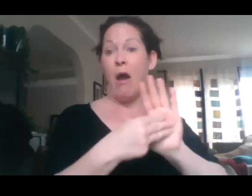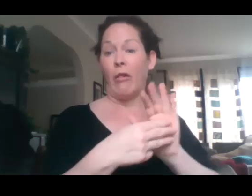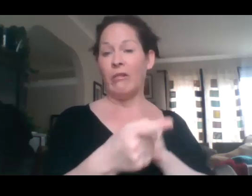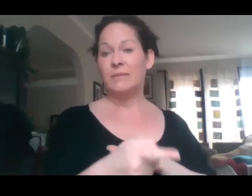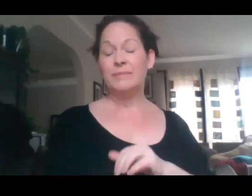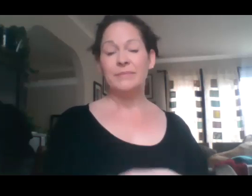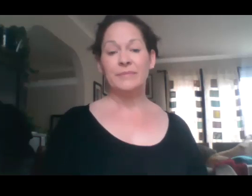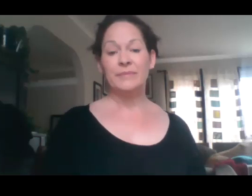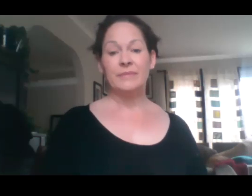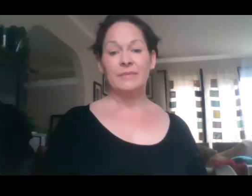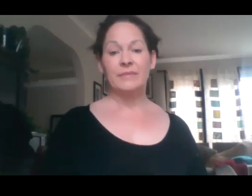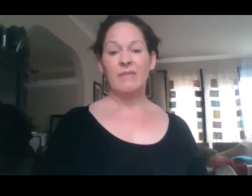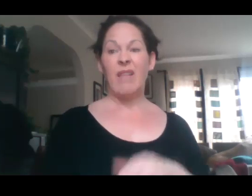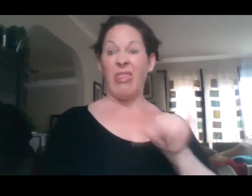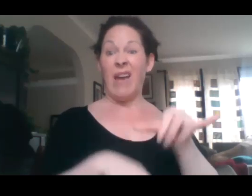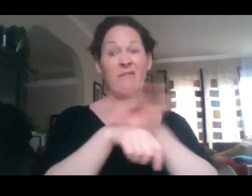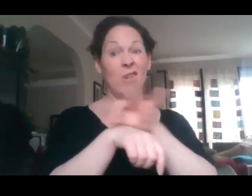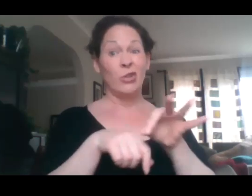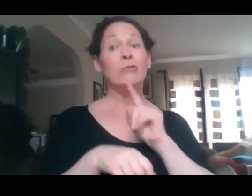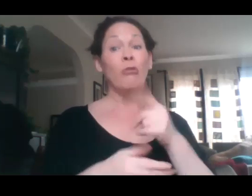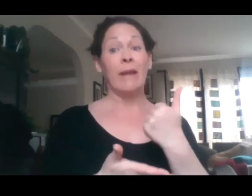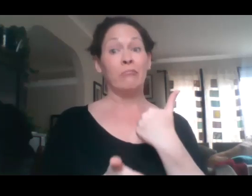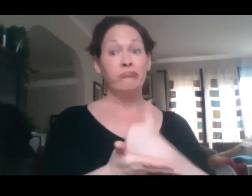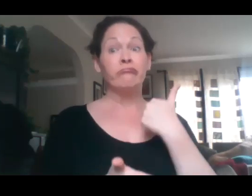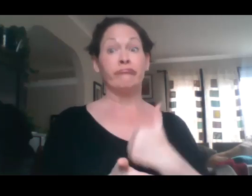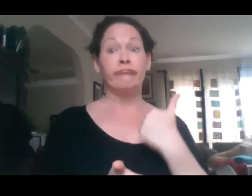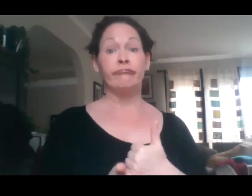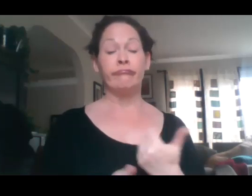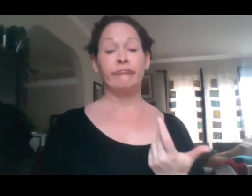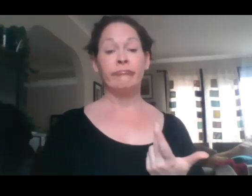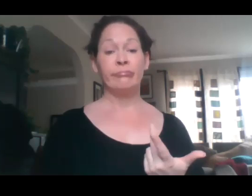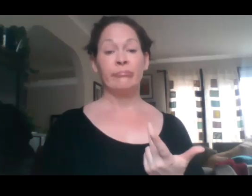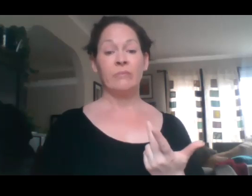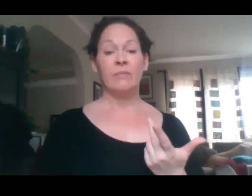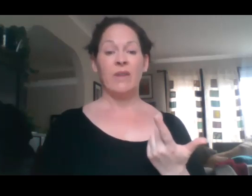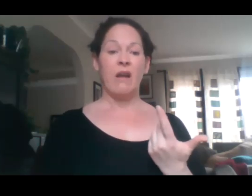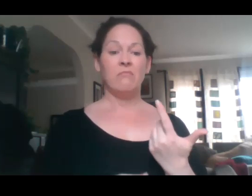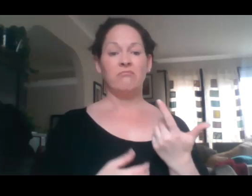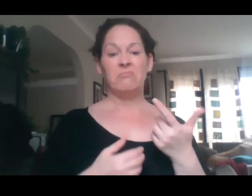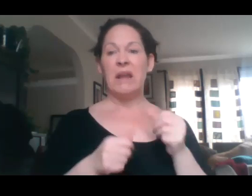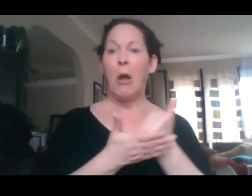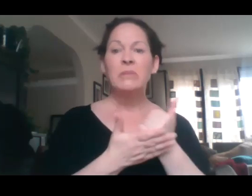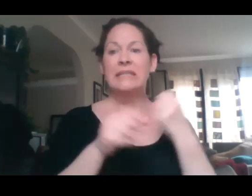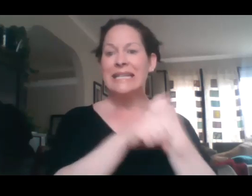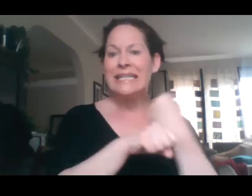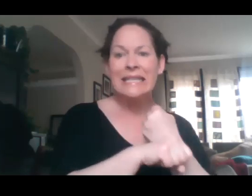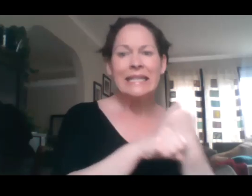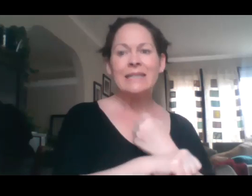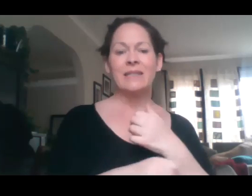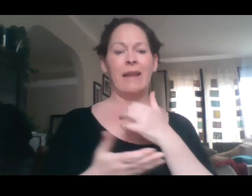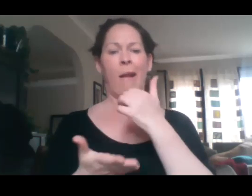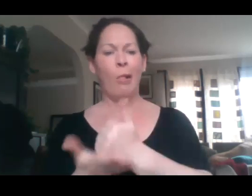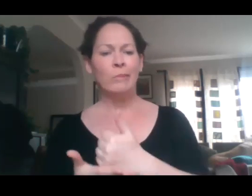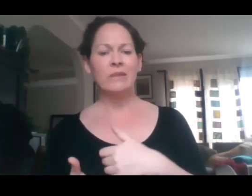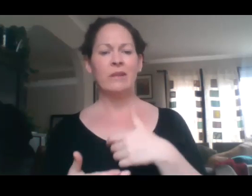it is one of the more useful functions that we have. Exponentials drive statistics, they drive population growth, radioactive